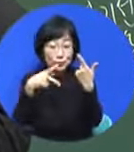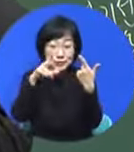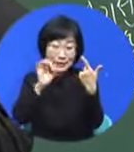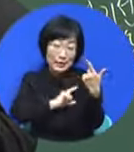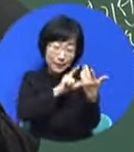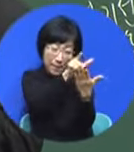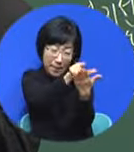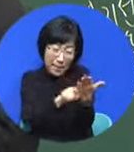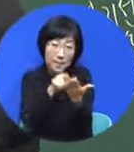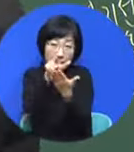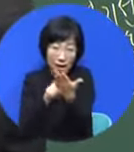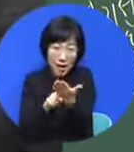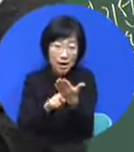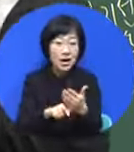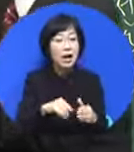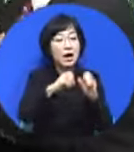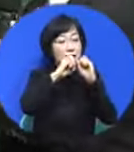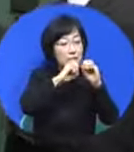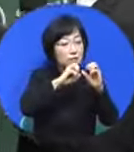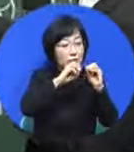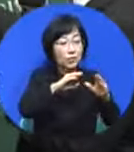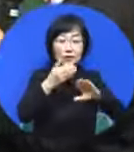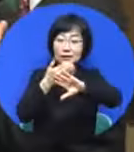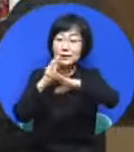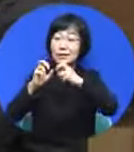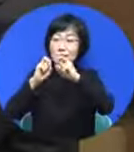it fully aware.